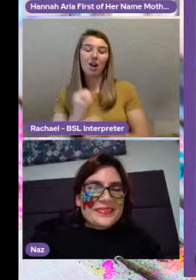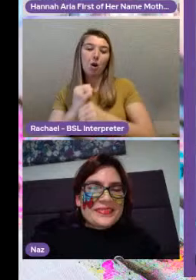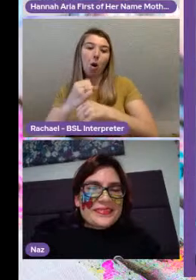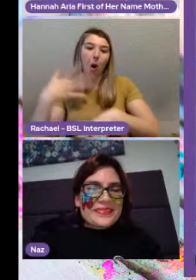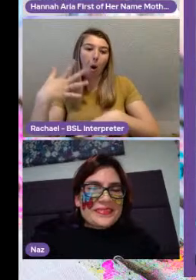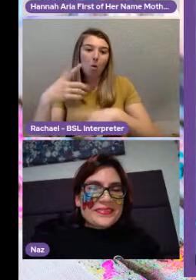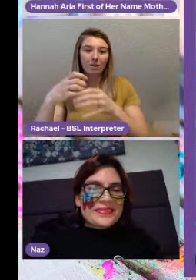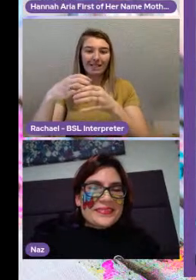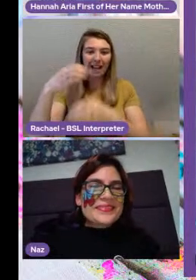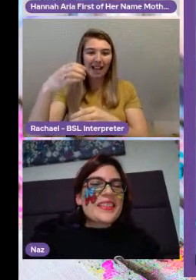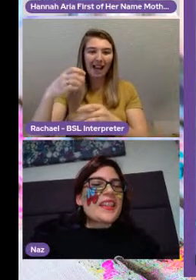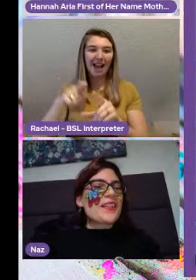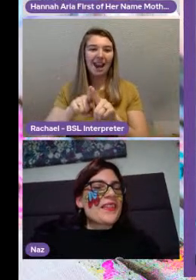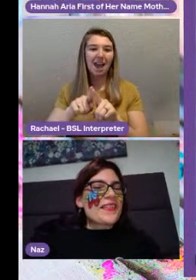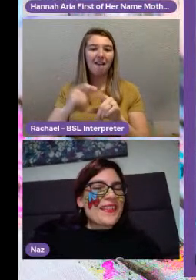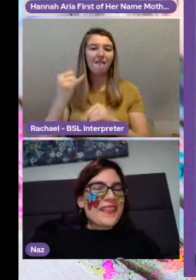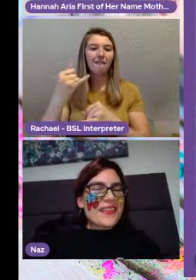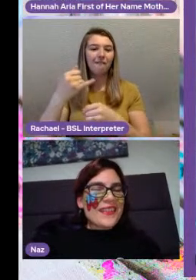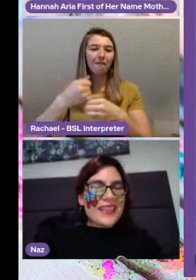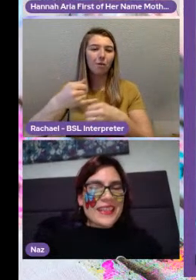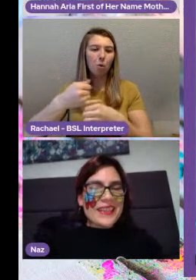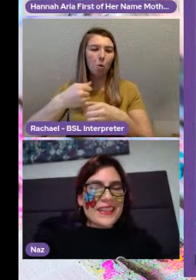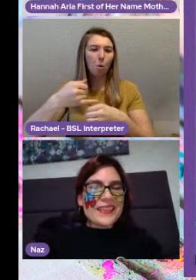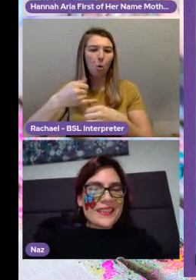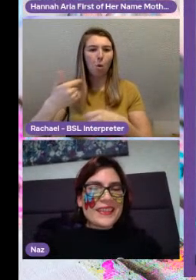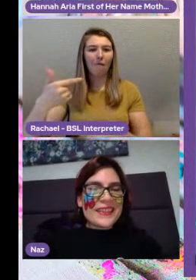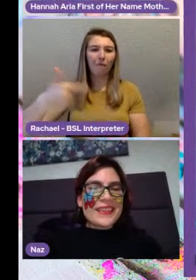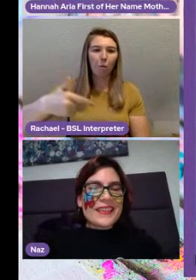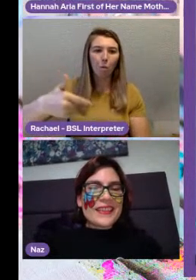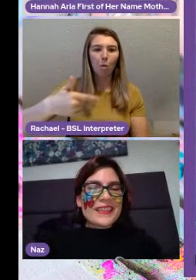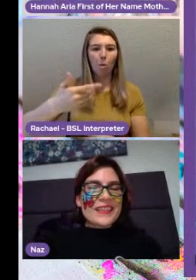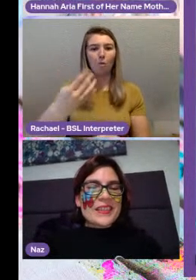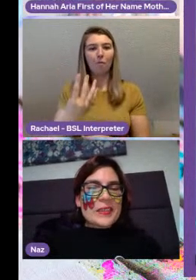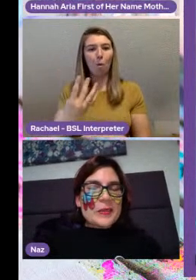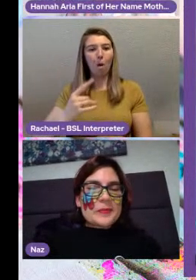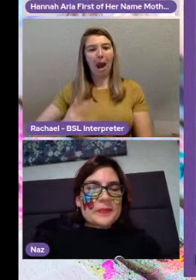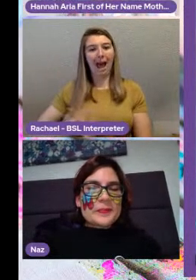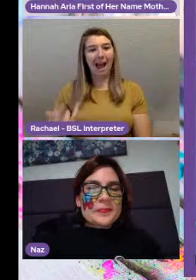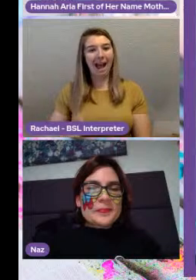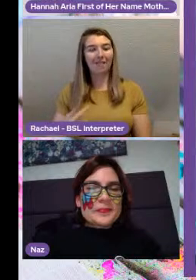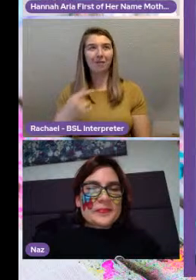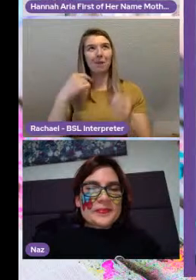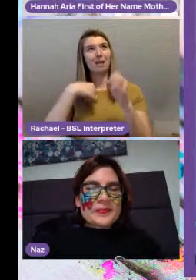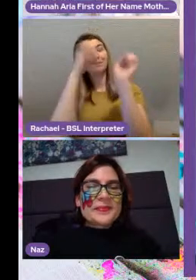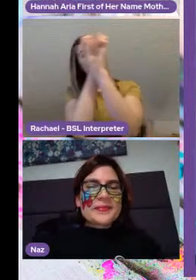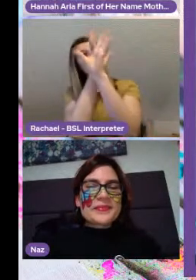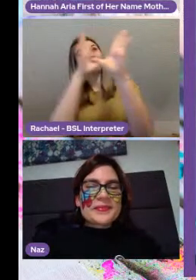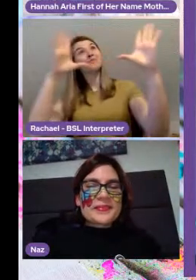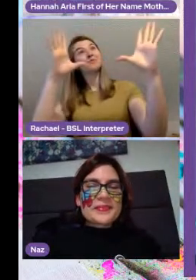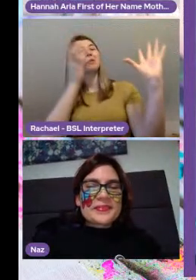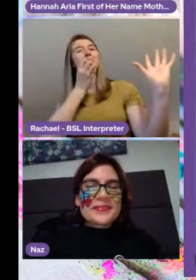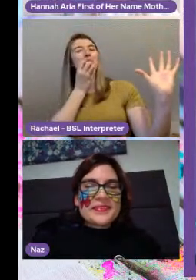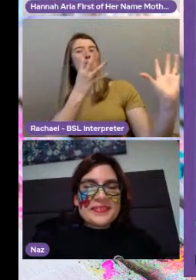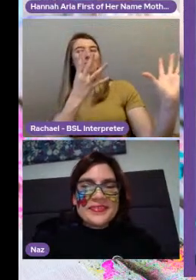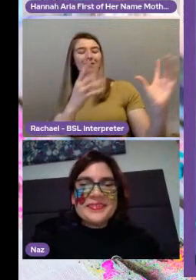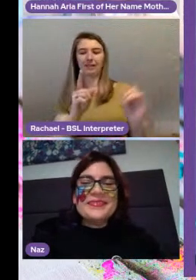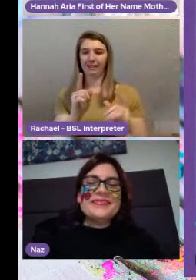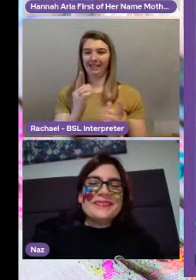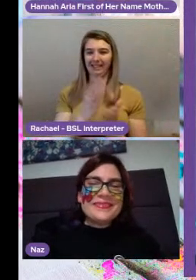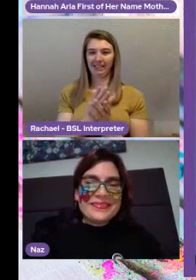like fuel of life, and I had in my head it was going to be beautiful, but this is my